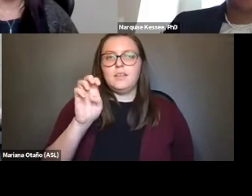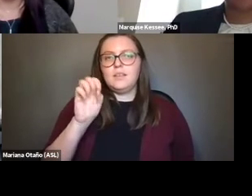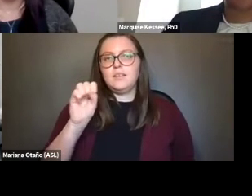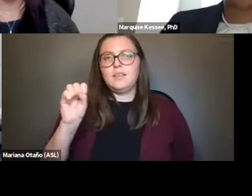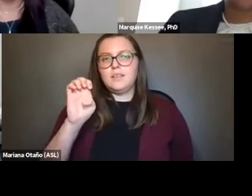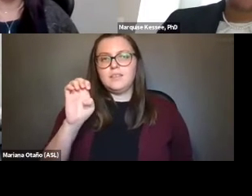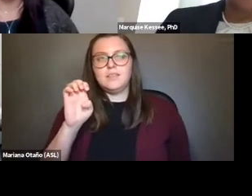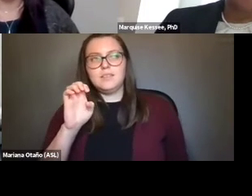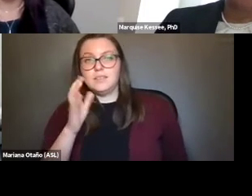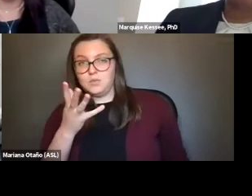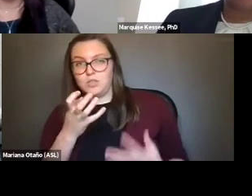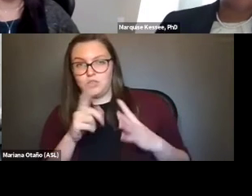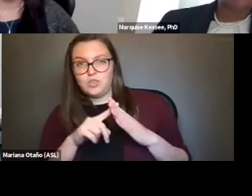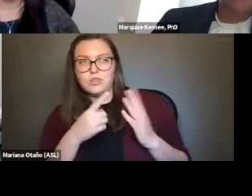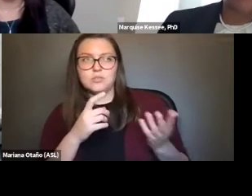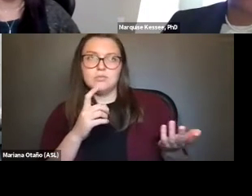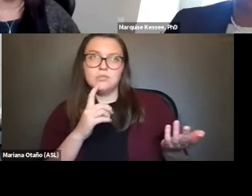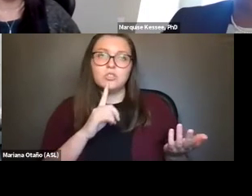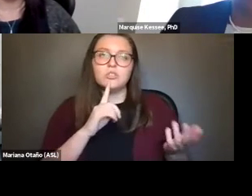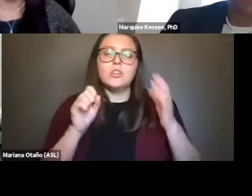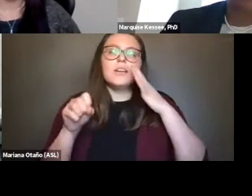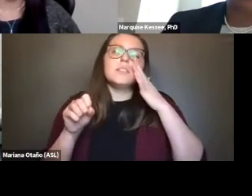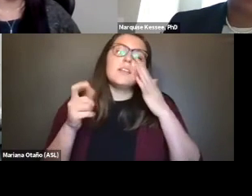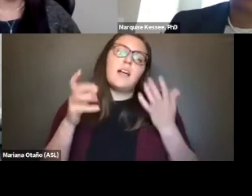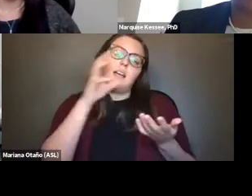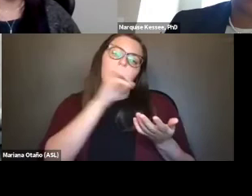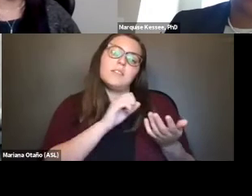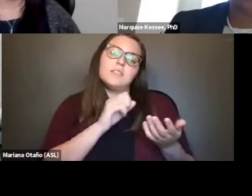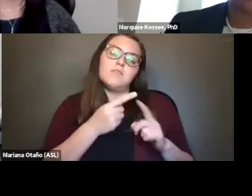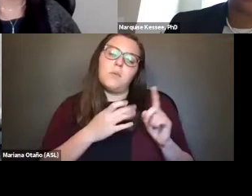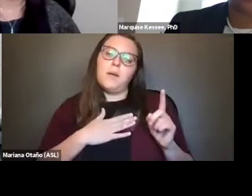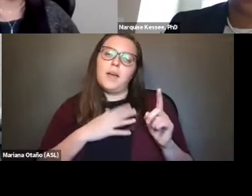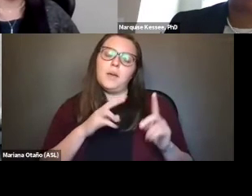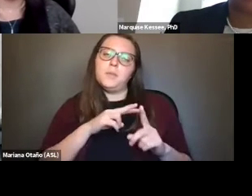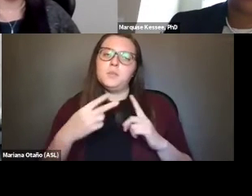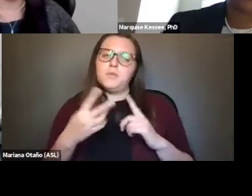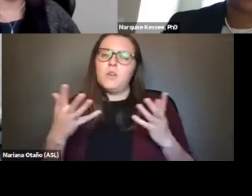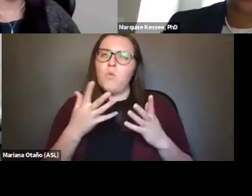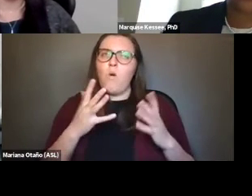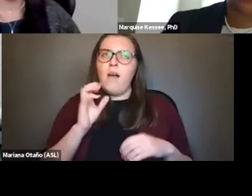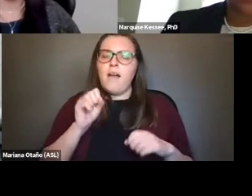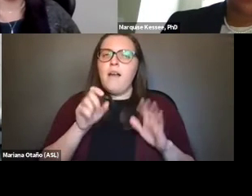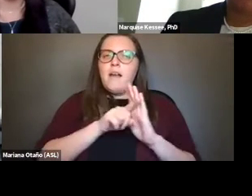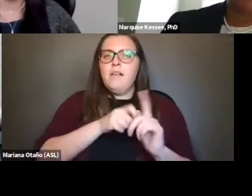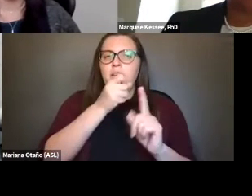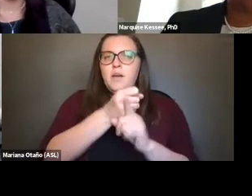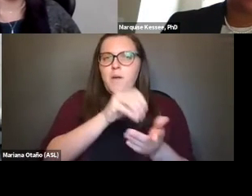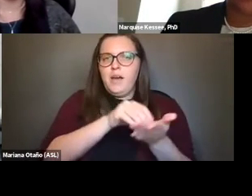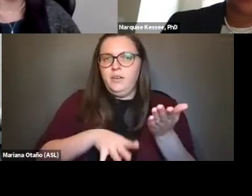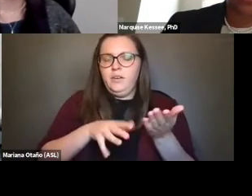Sure. I'd love to. Okay, well, I guess just from my perspective, what hinders students with the application is just